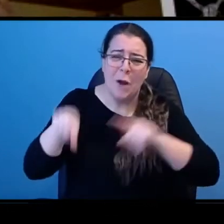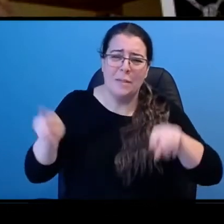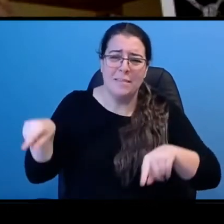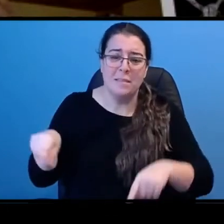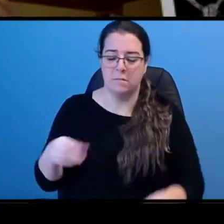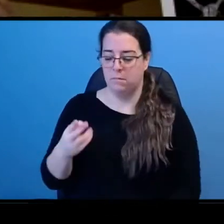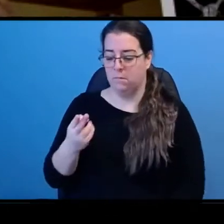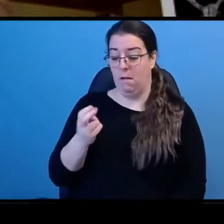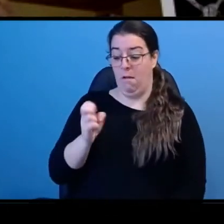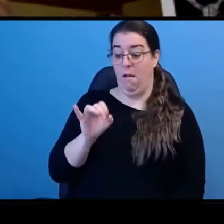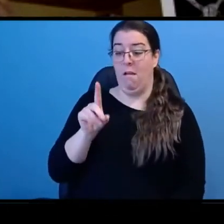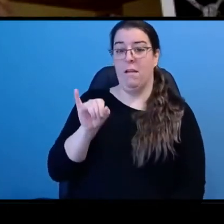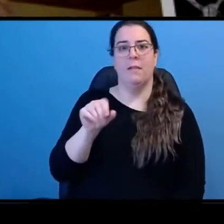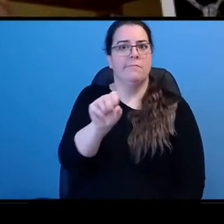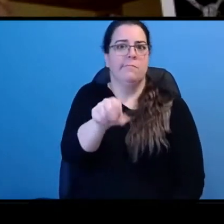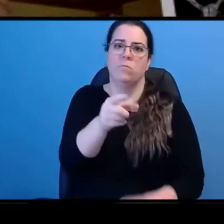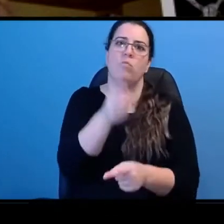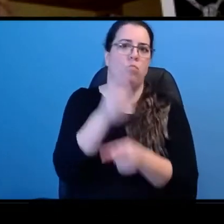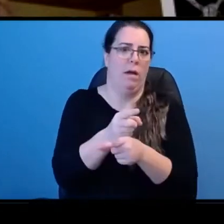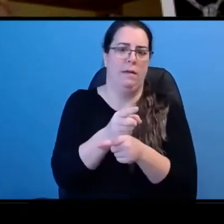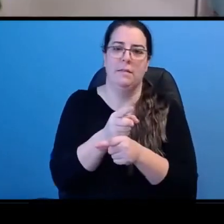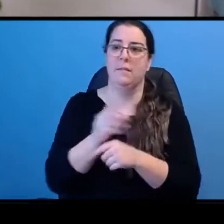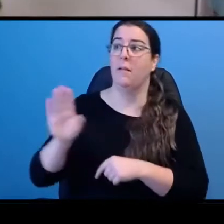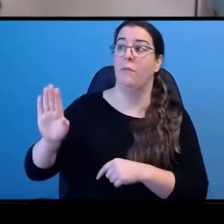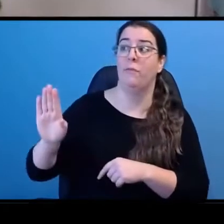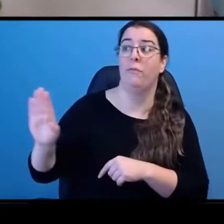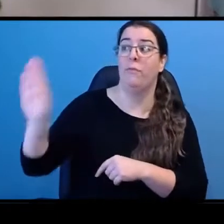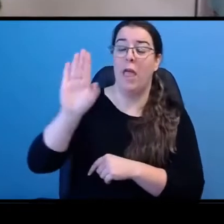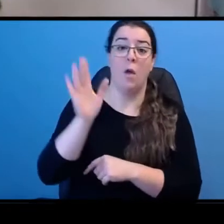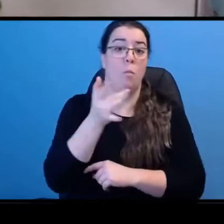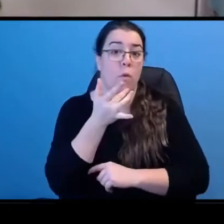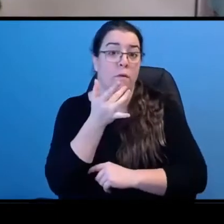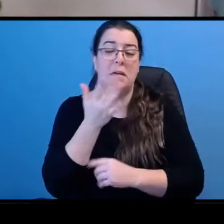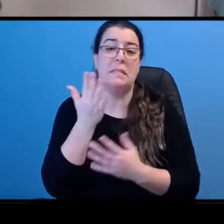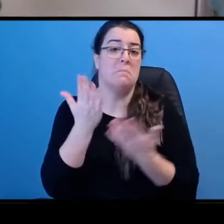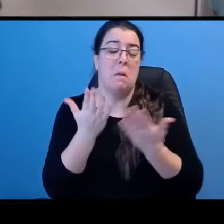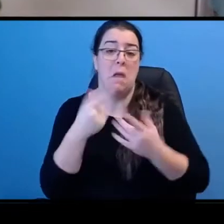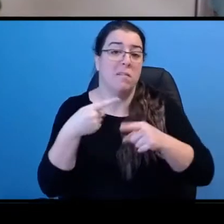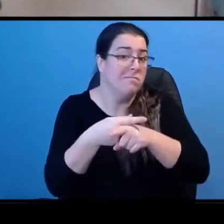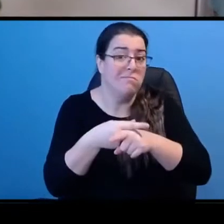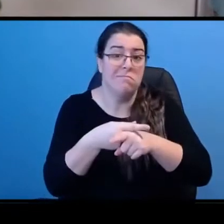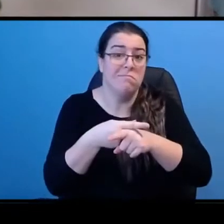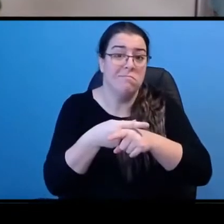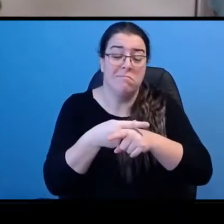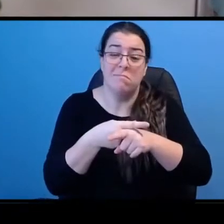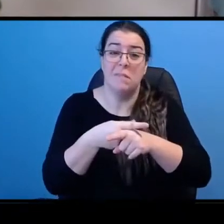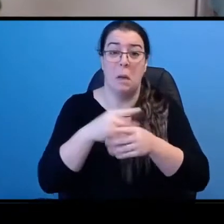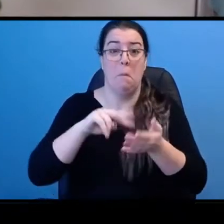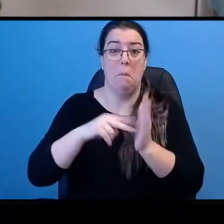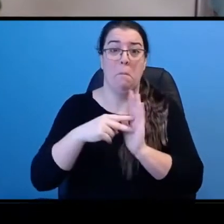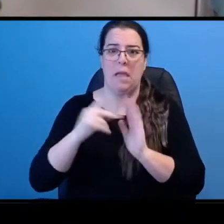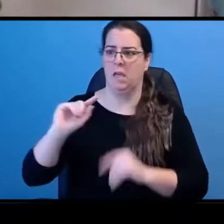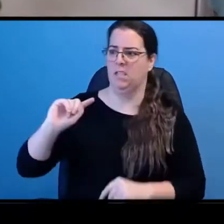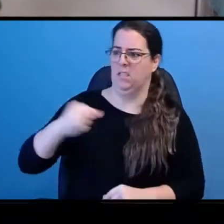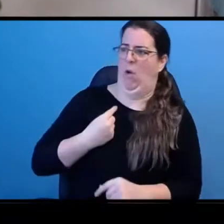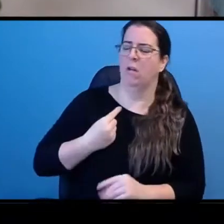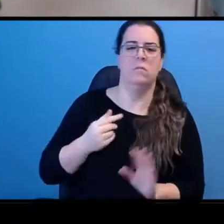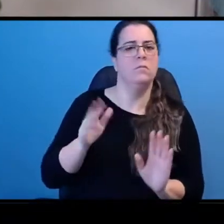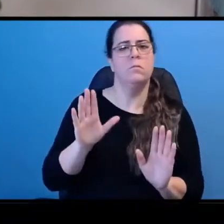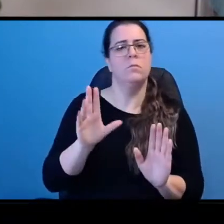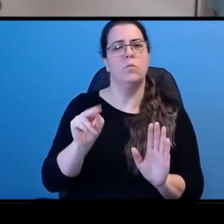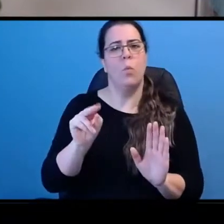is not a personal attack, you know? Yeah, and so if you feel like the feedback isn't helpful, you know, you could still reapply with the